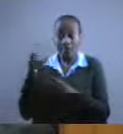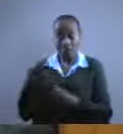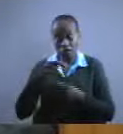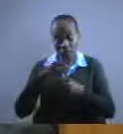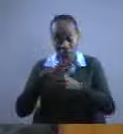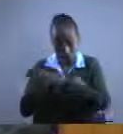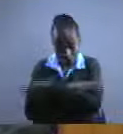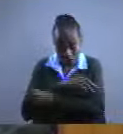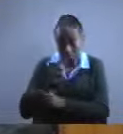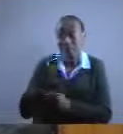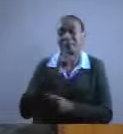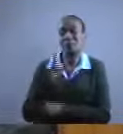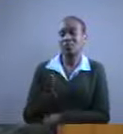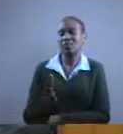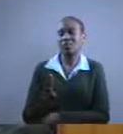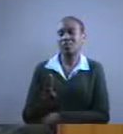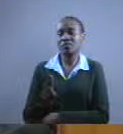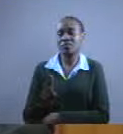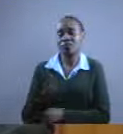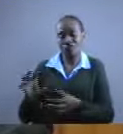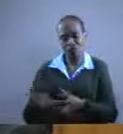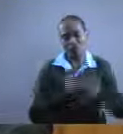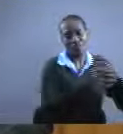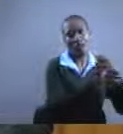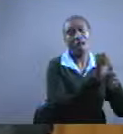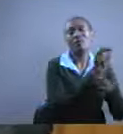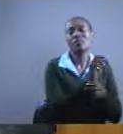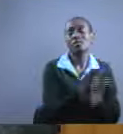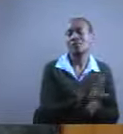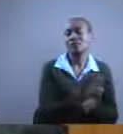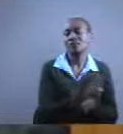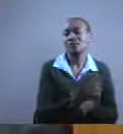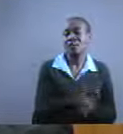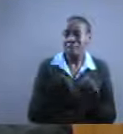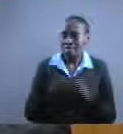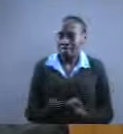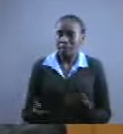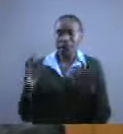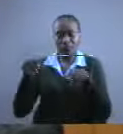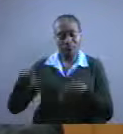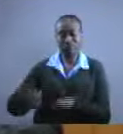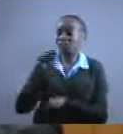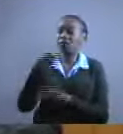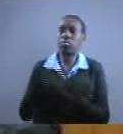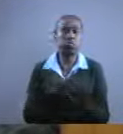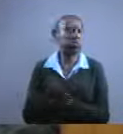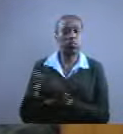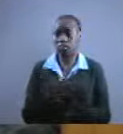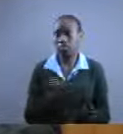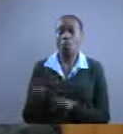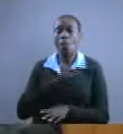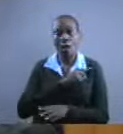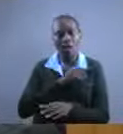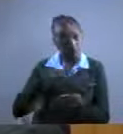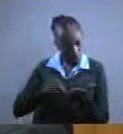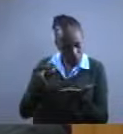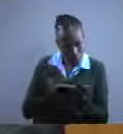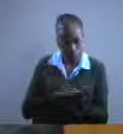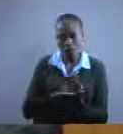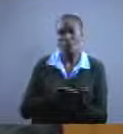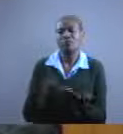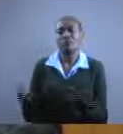they identified themselves with the ANCs. Many South Africans have died for the right to vote, and it will